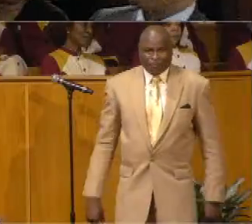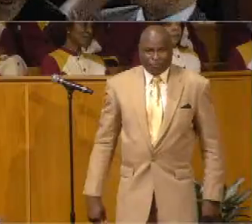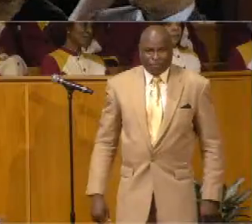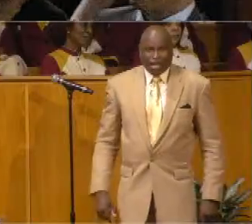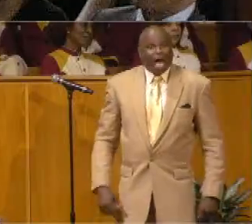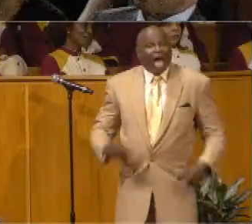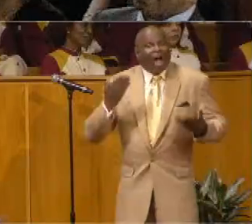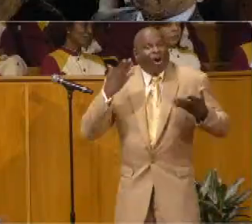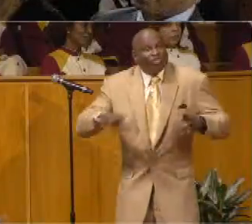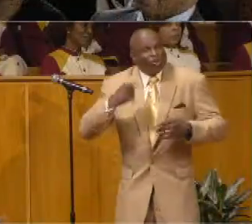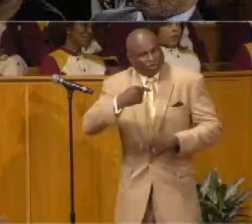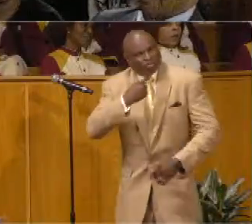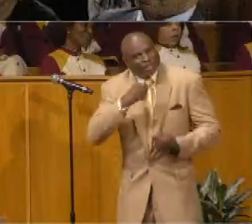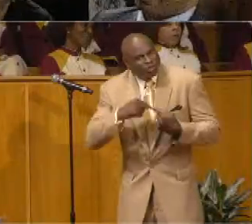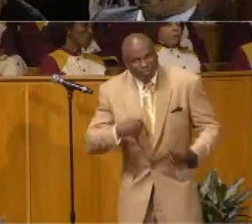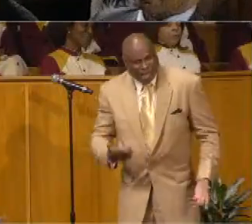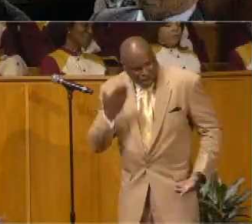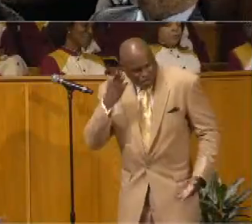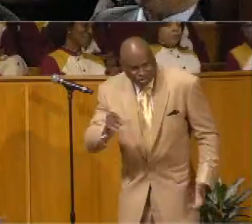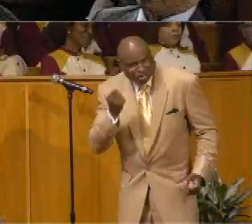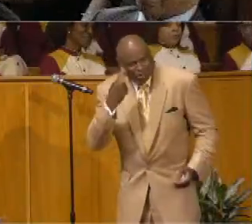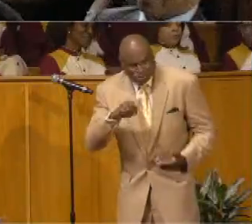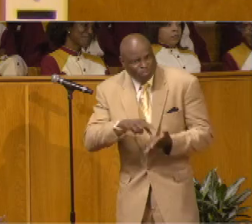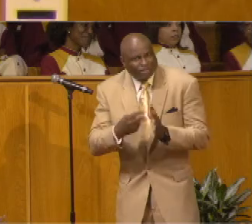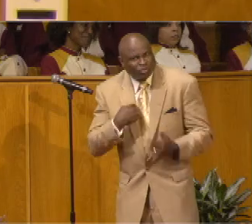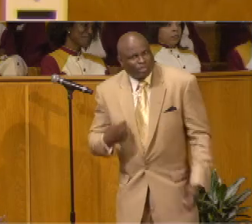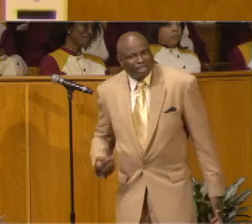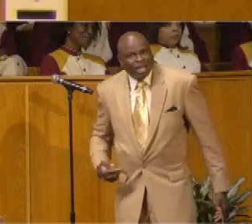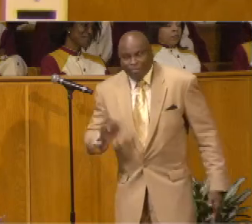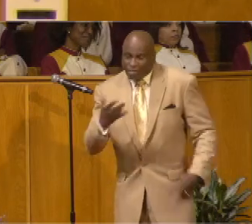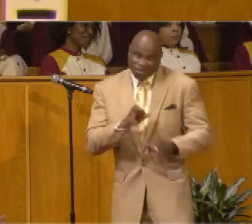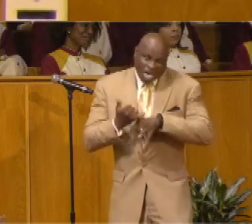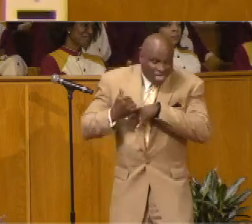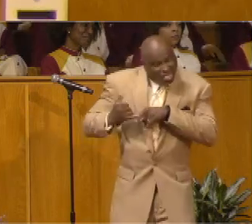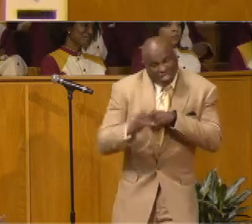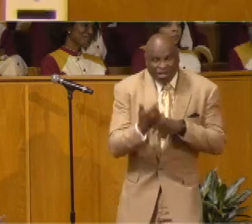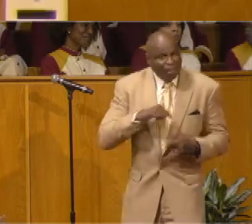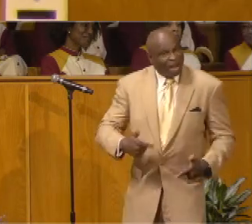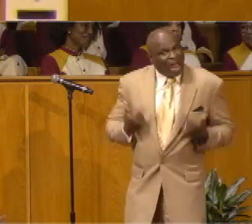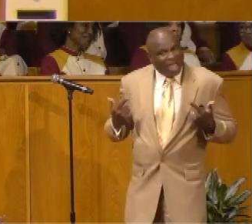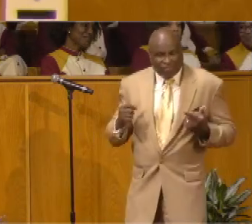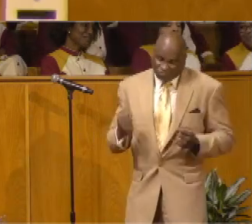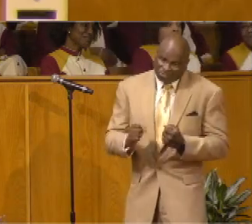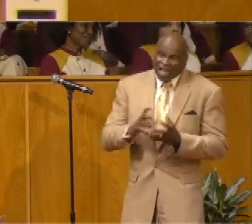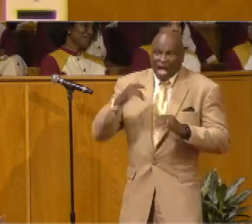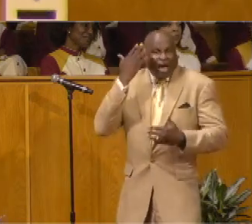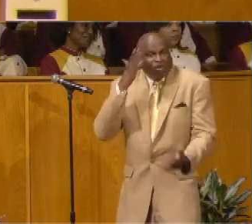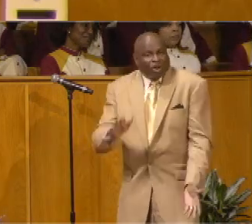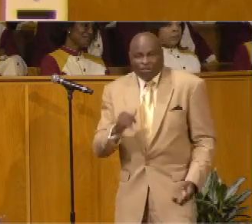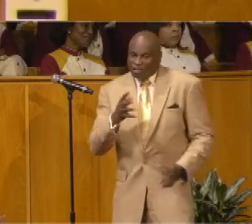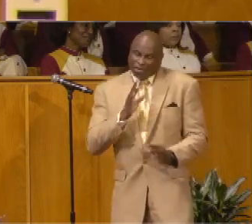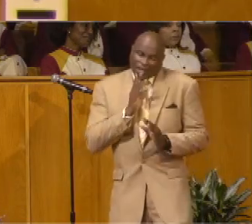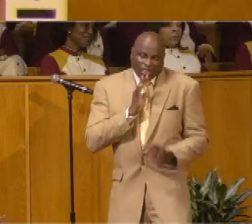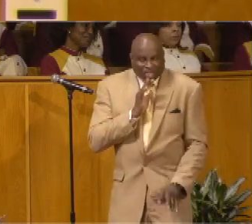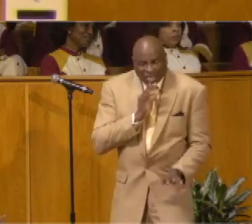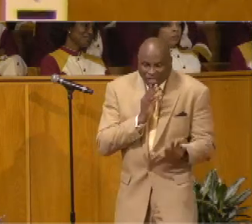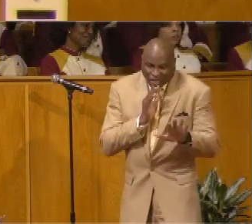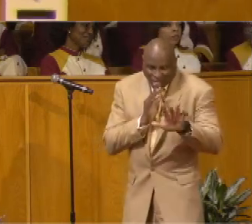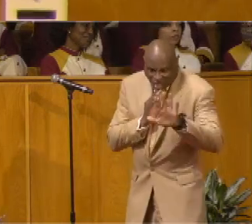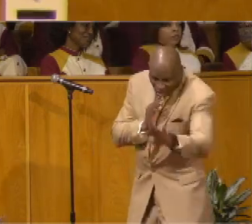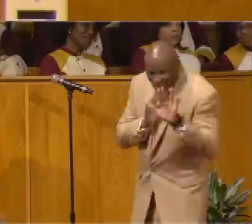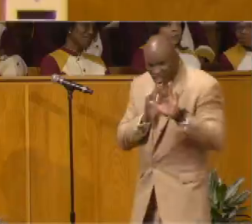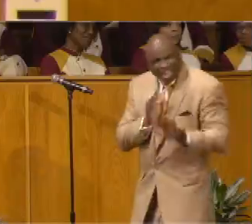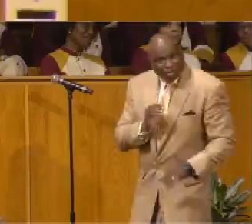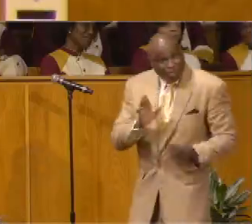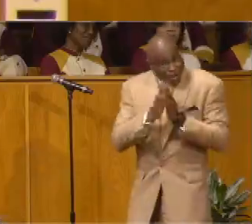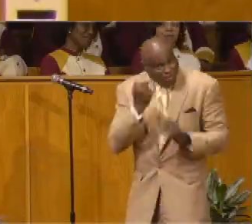Because I don't know what you're saying. You might be cursing my life. I don't know. You ain't gonna talk in tongues. If you want to